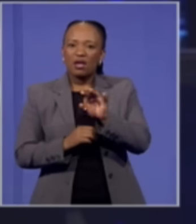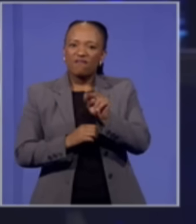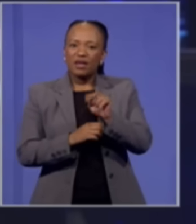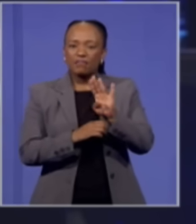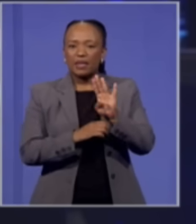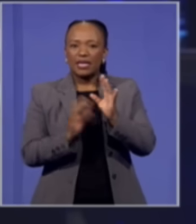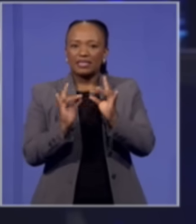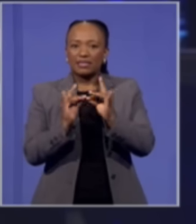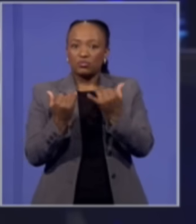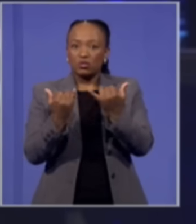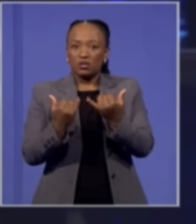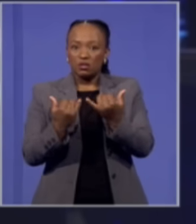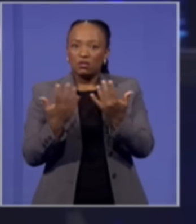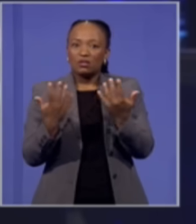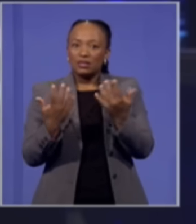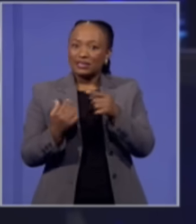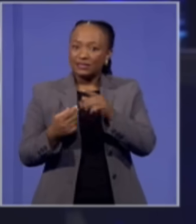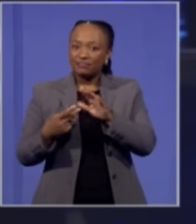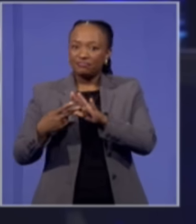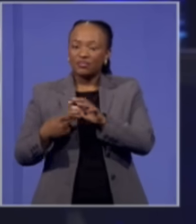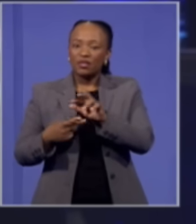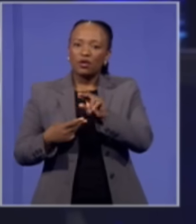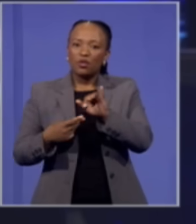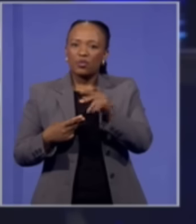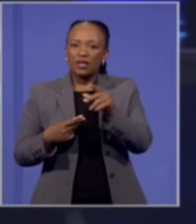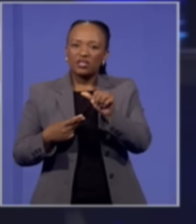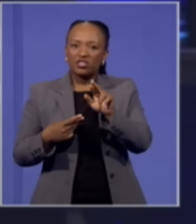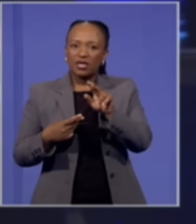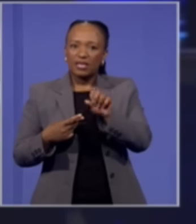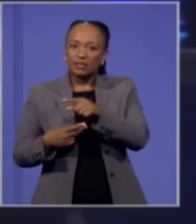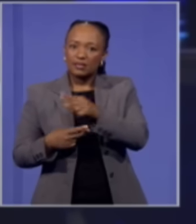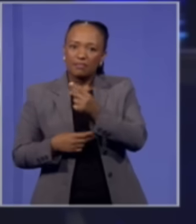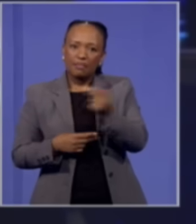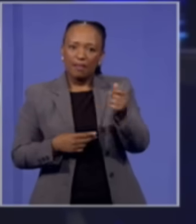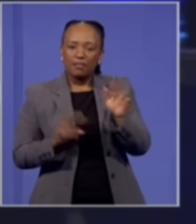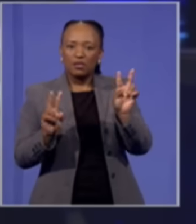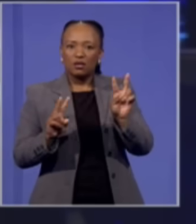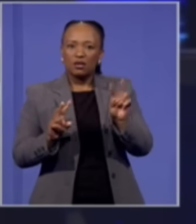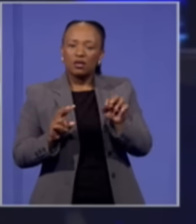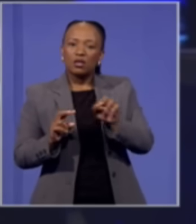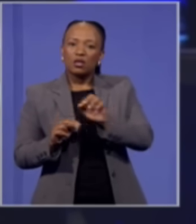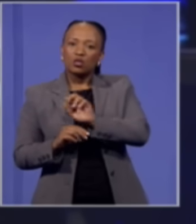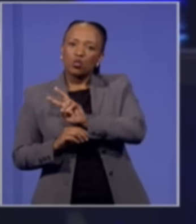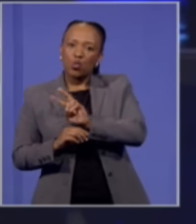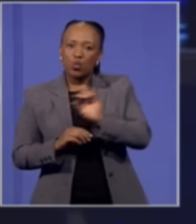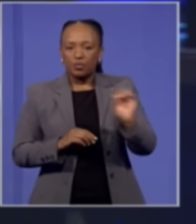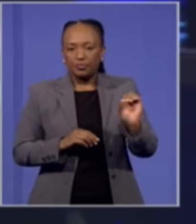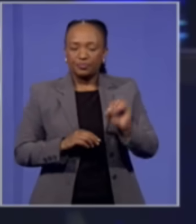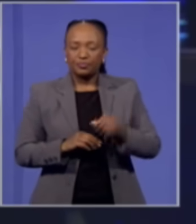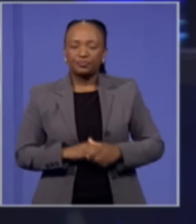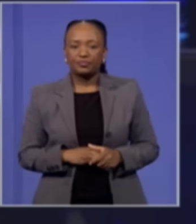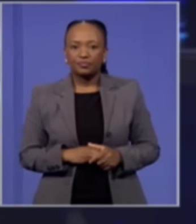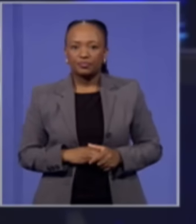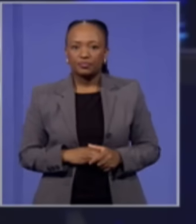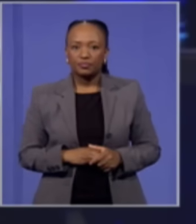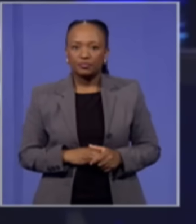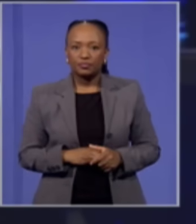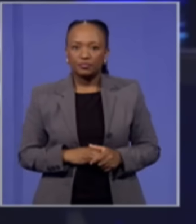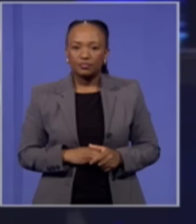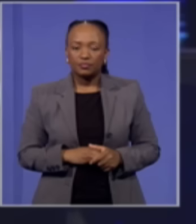FNB Pejana kajeno. Athi ho le leng Richards Bay e hlotse Kaizer Chiefs ka dintlha tse 2-0.